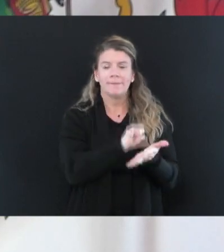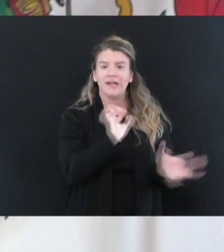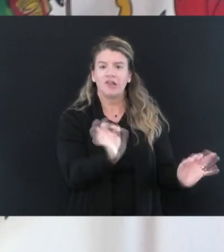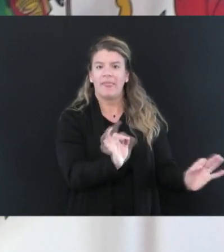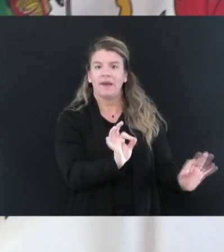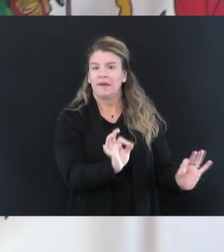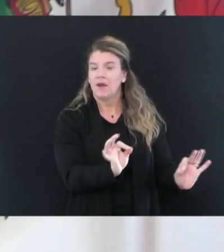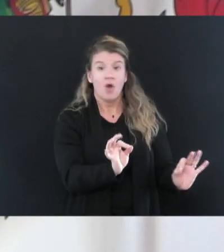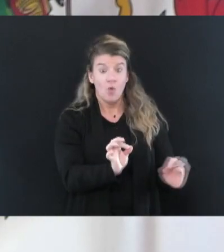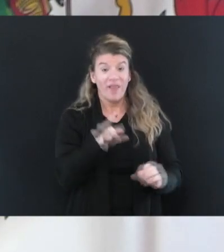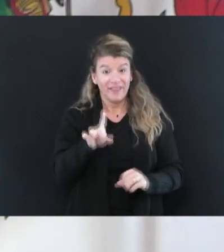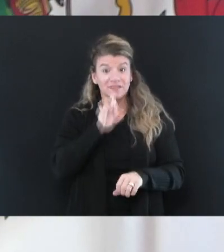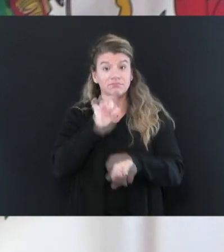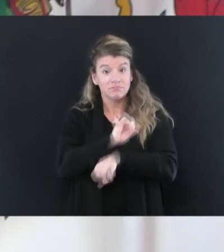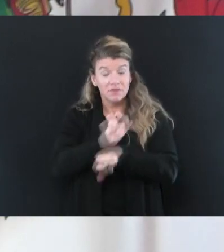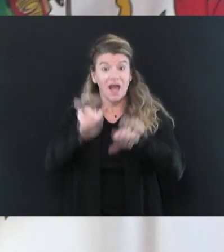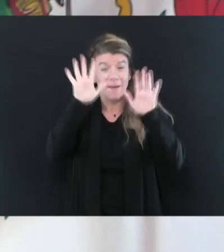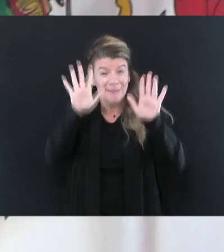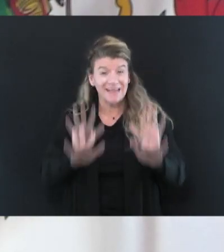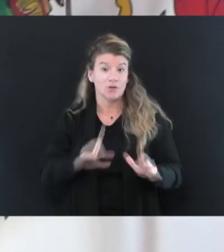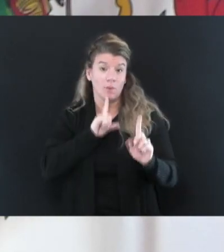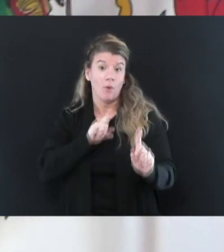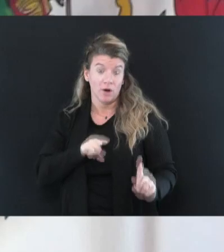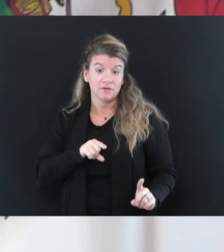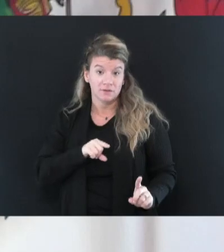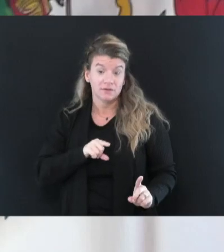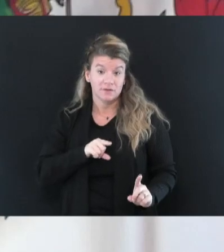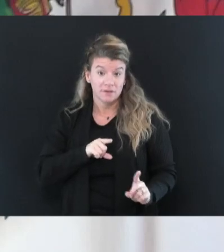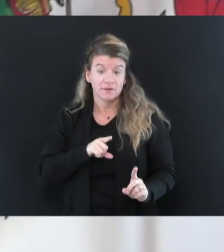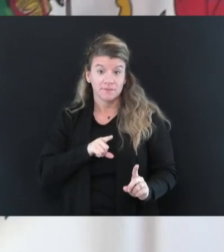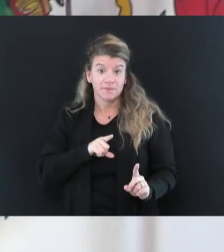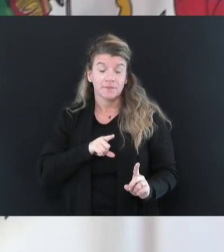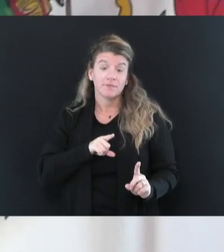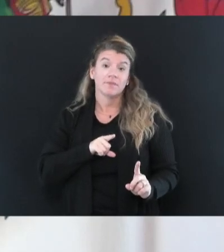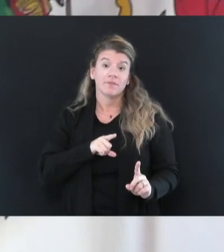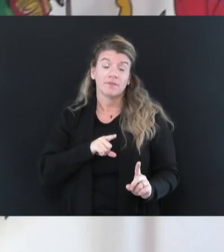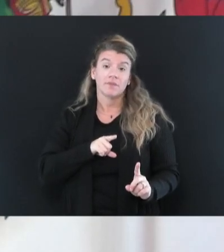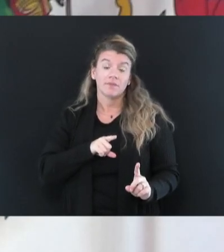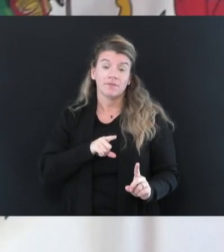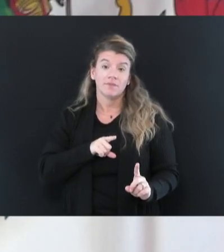is an absolute amazing report and everything. And